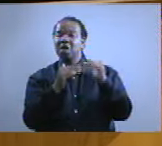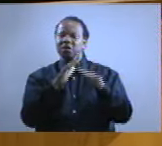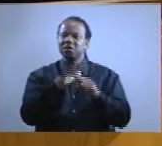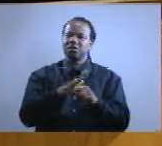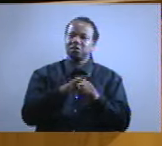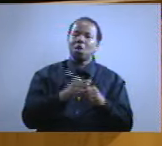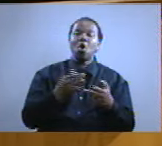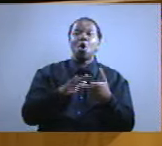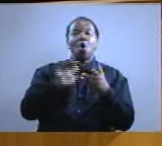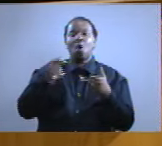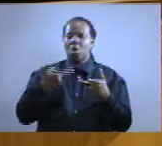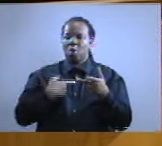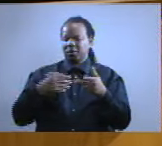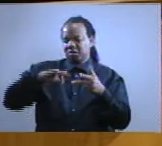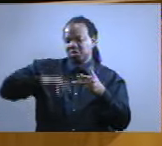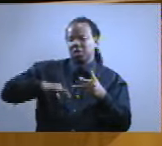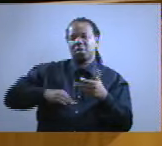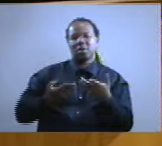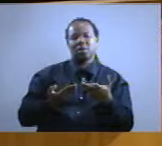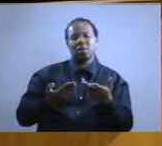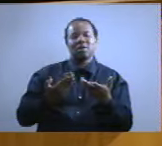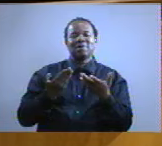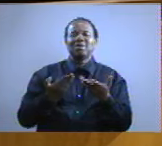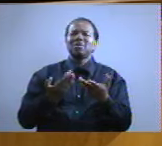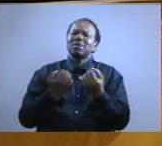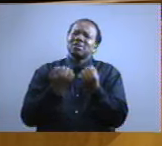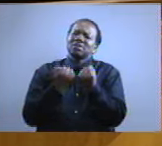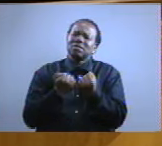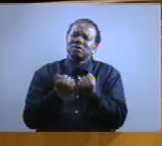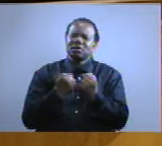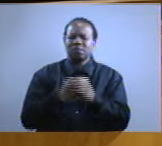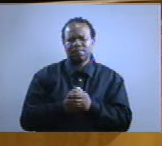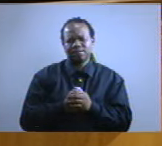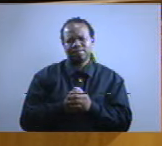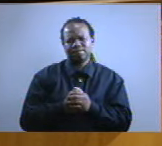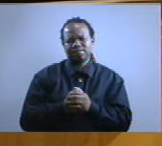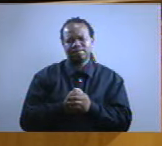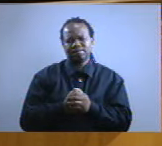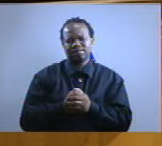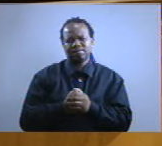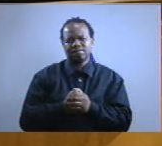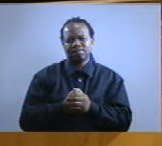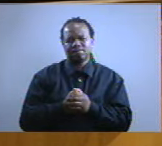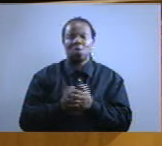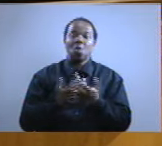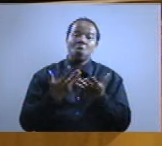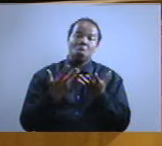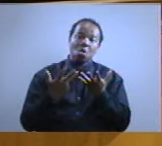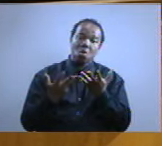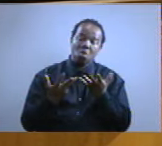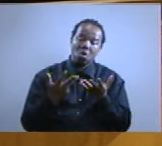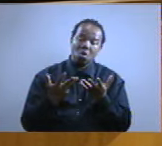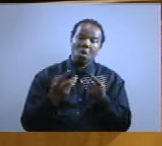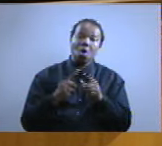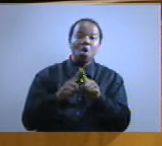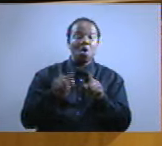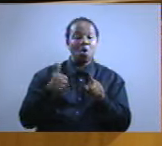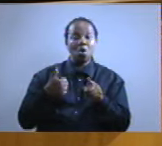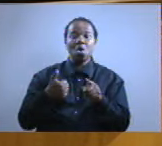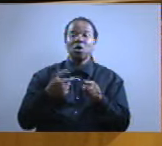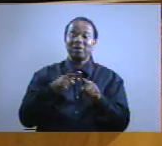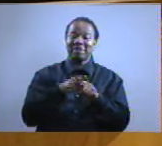work of equal value could prove to be quite complex. This could put even greater stress on the already stretched resources of